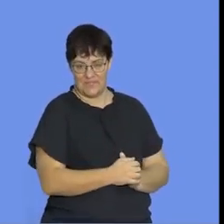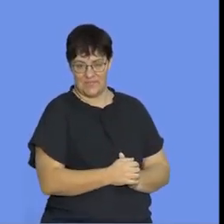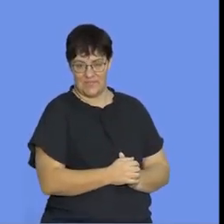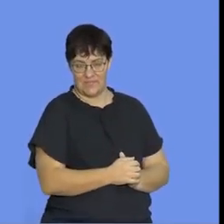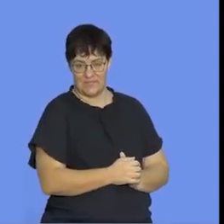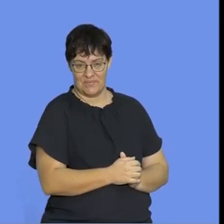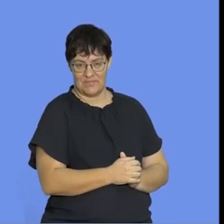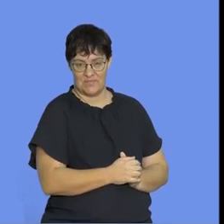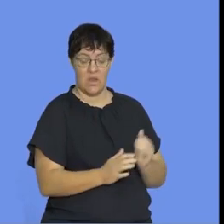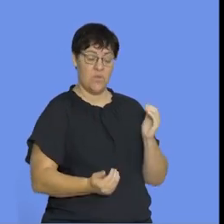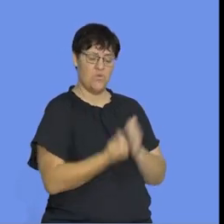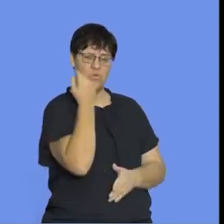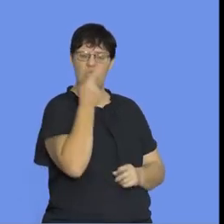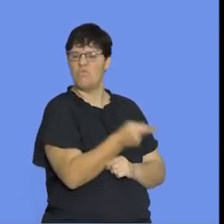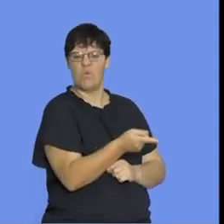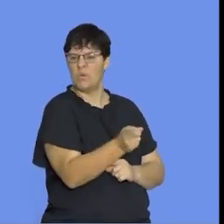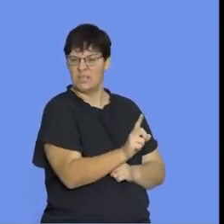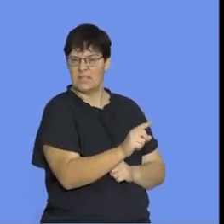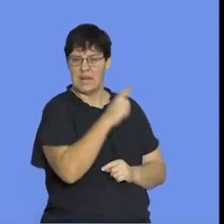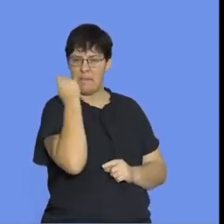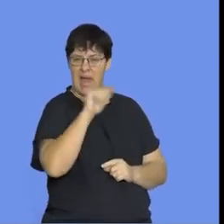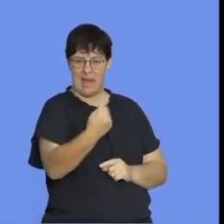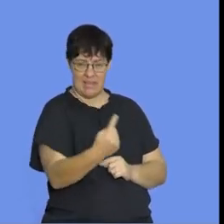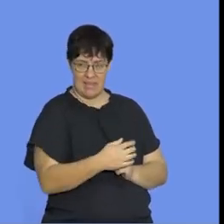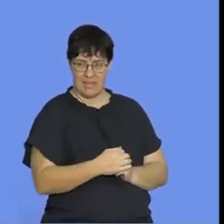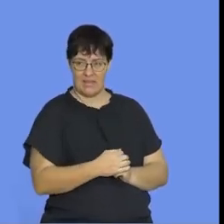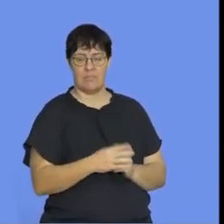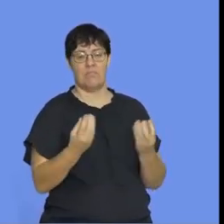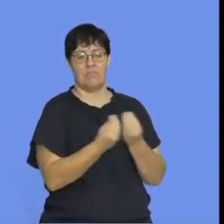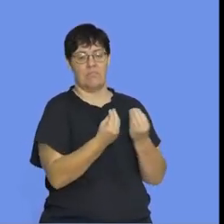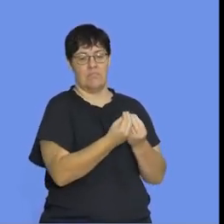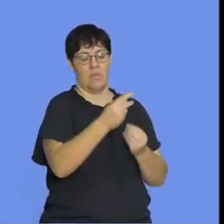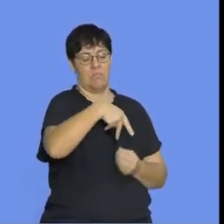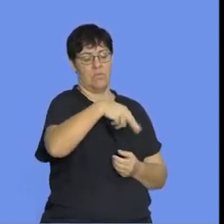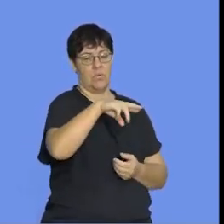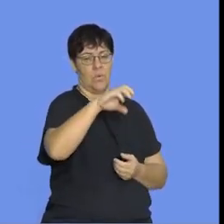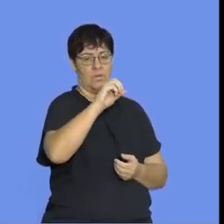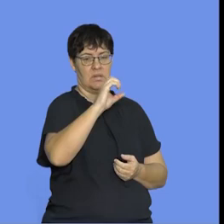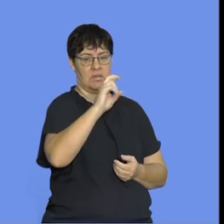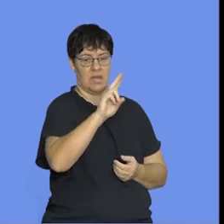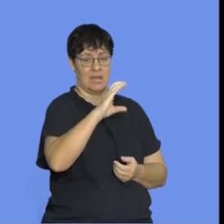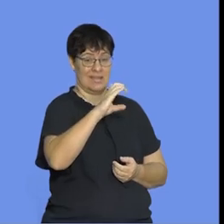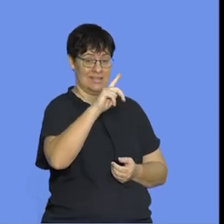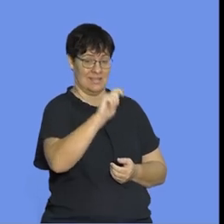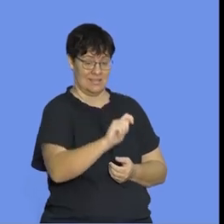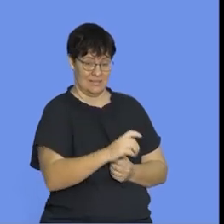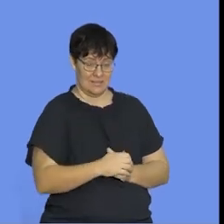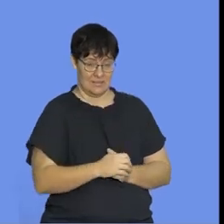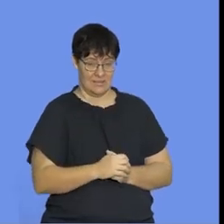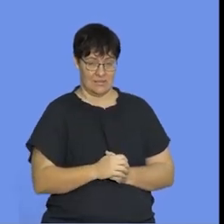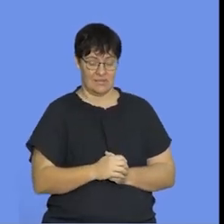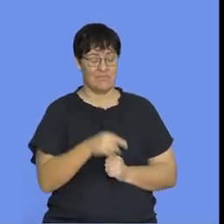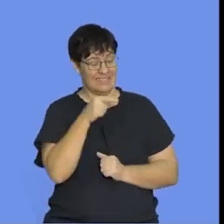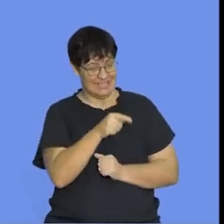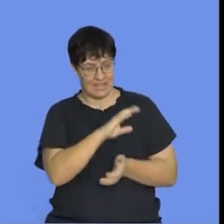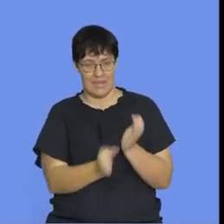for these new substances is actually the word product, okay? So this is what actually